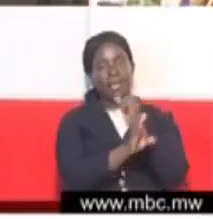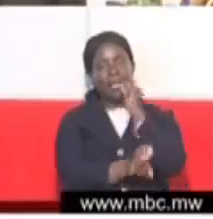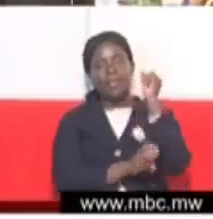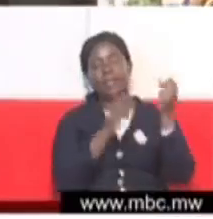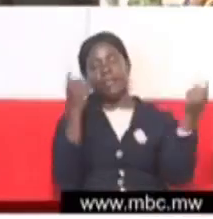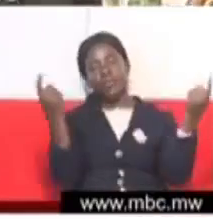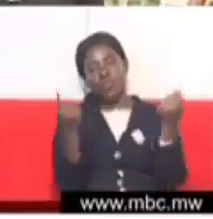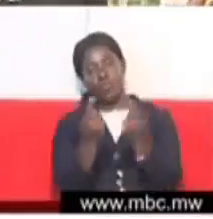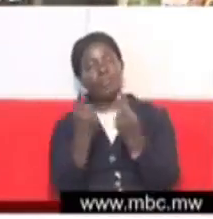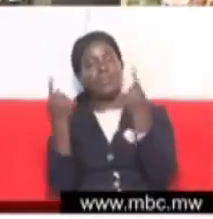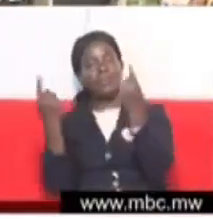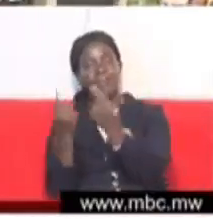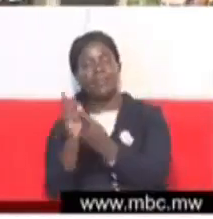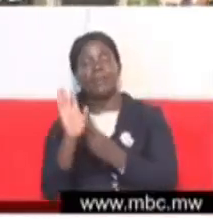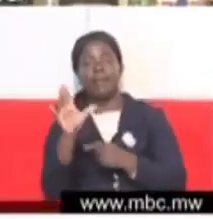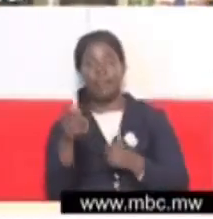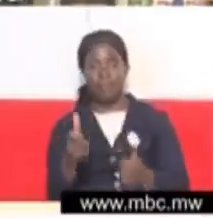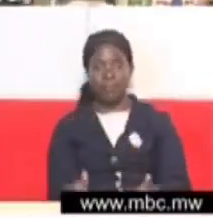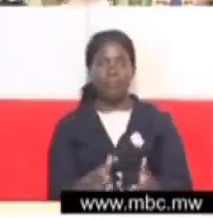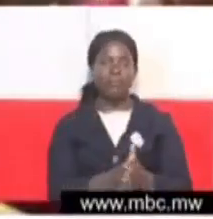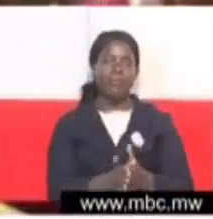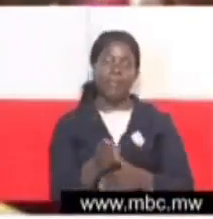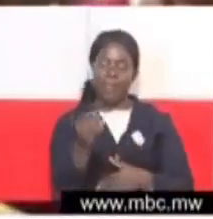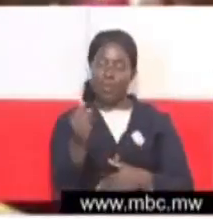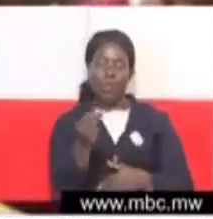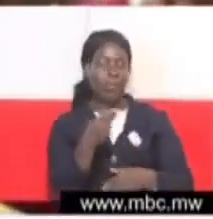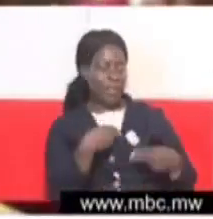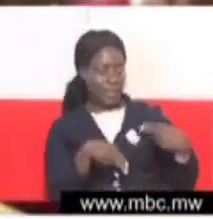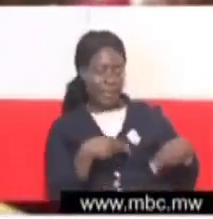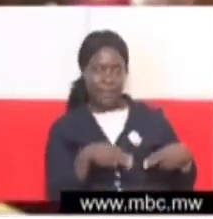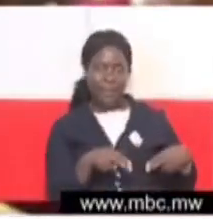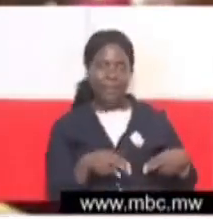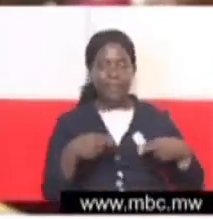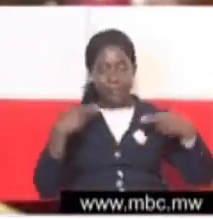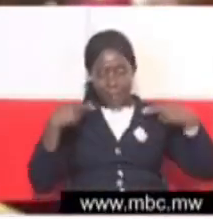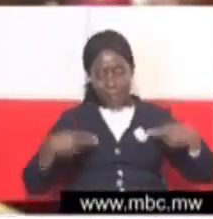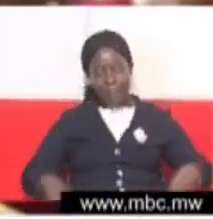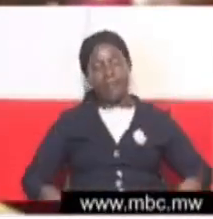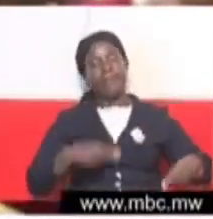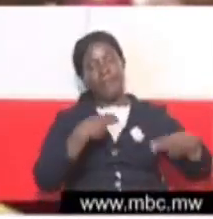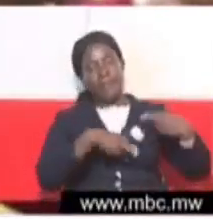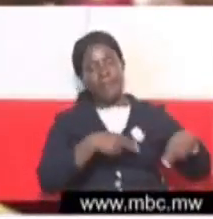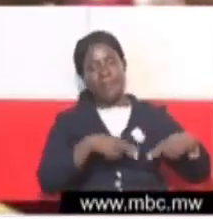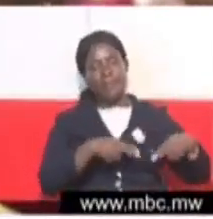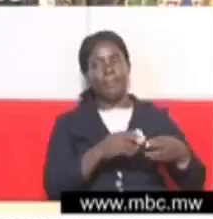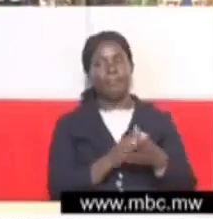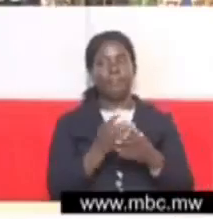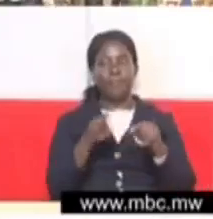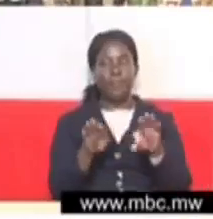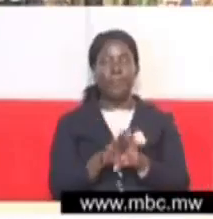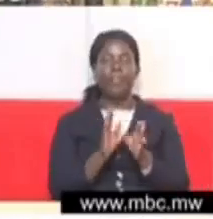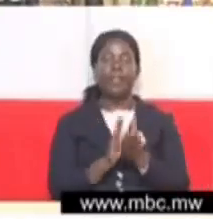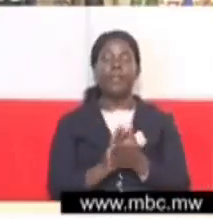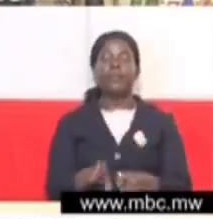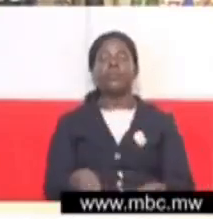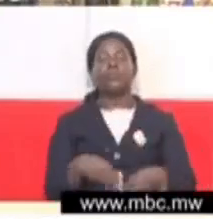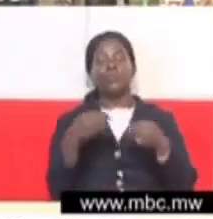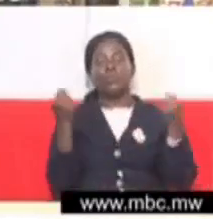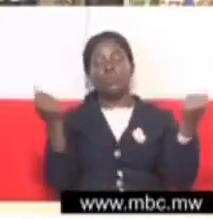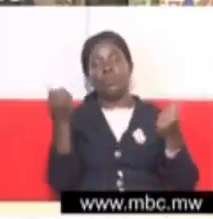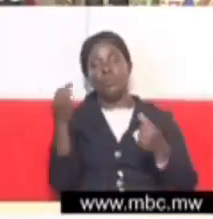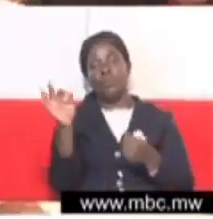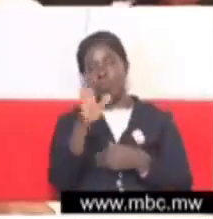passing through, economical challenges, health challenges, the solution for all those